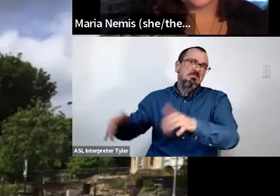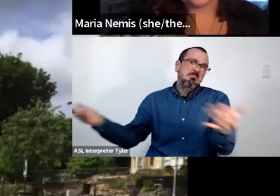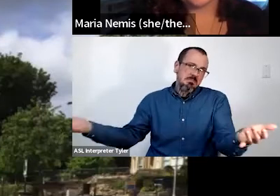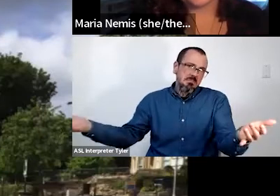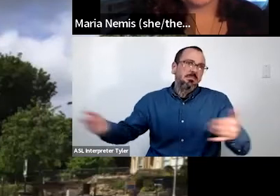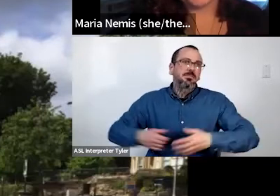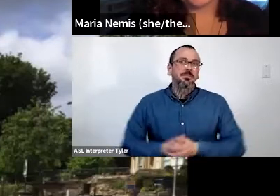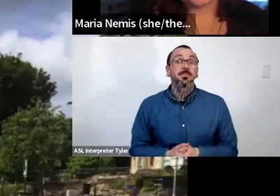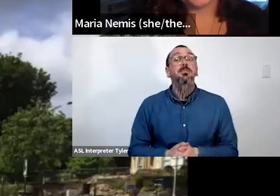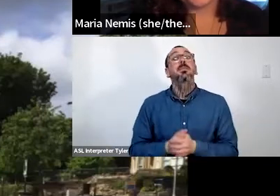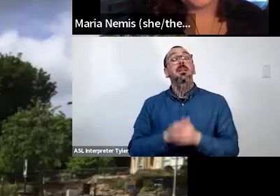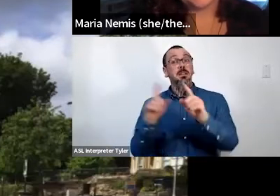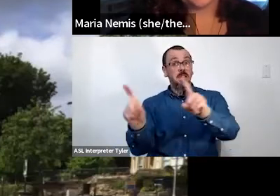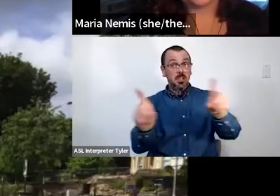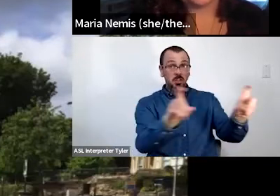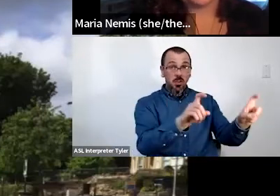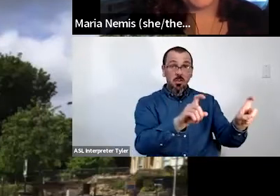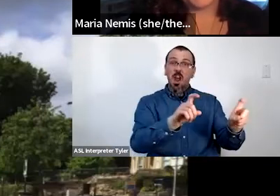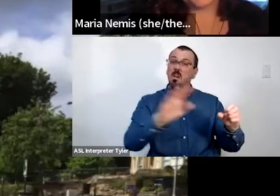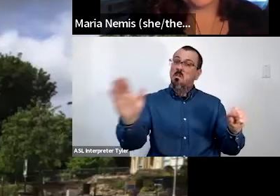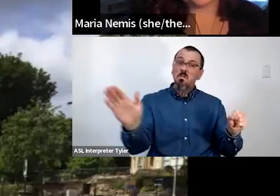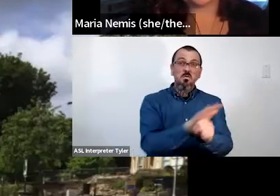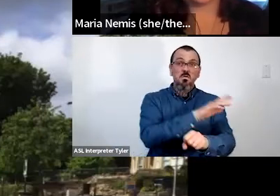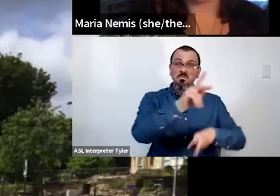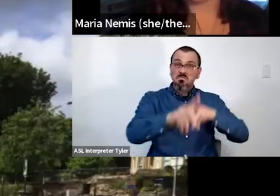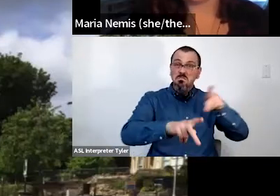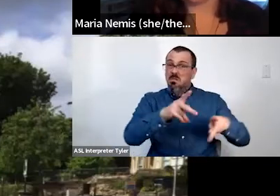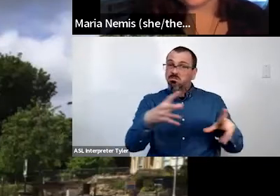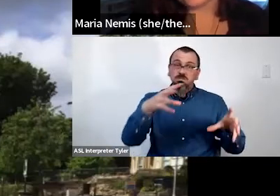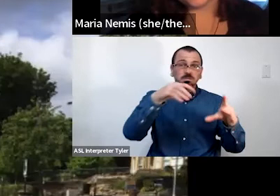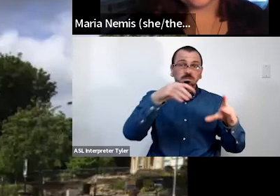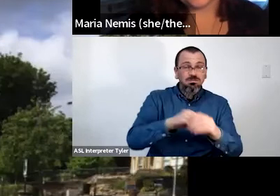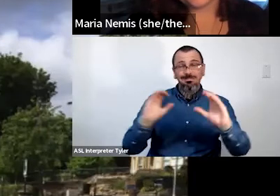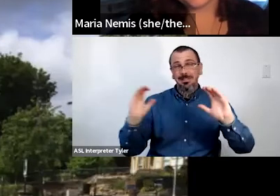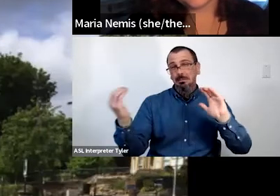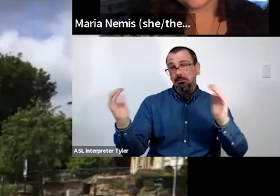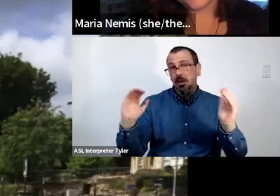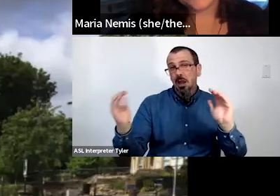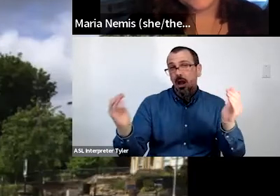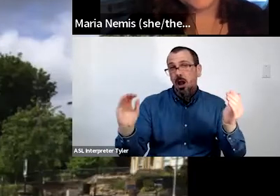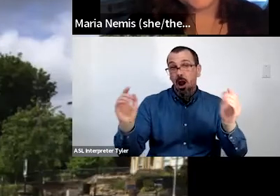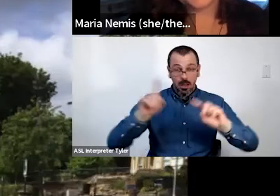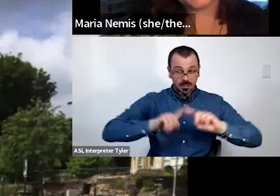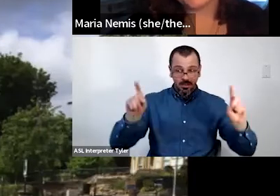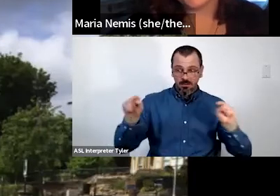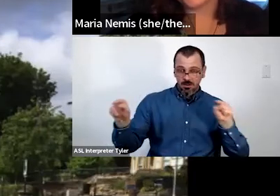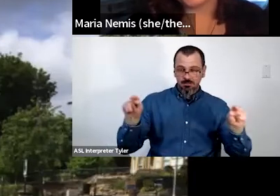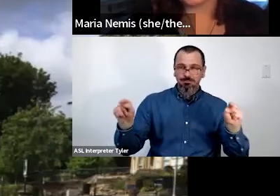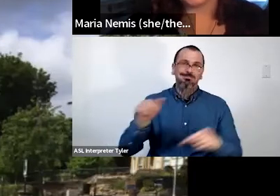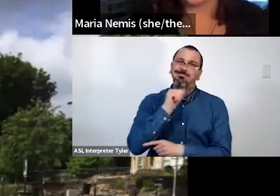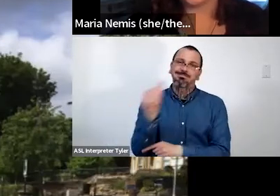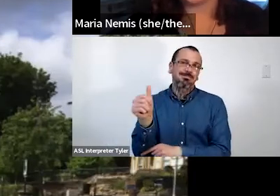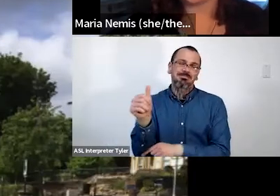the Sex Now survey participants, there were not really significant differences in that way. The gender